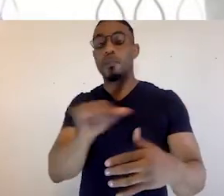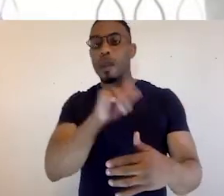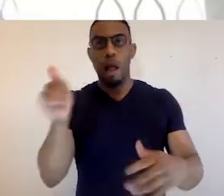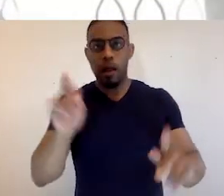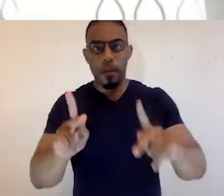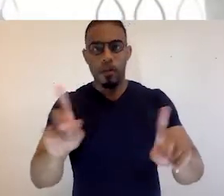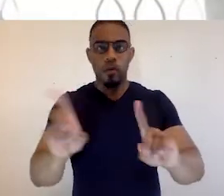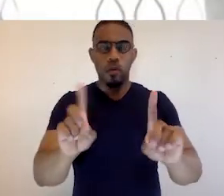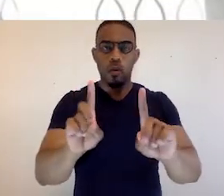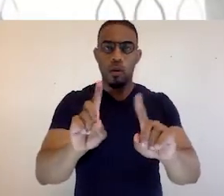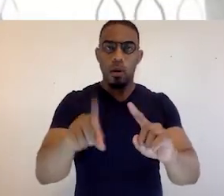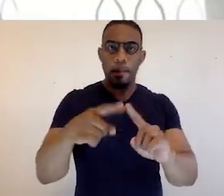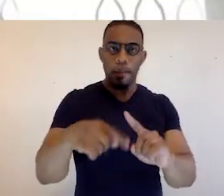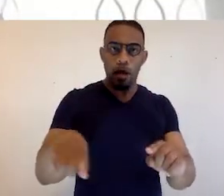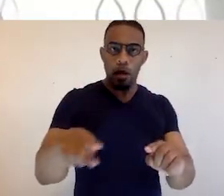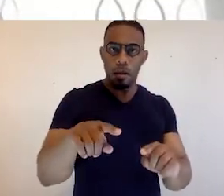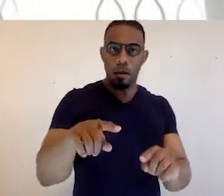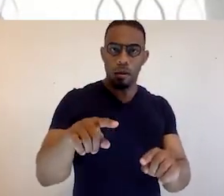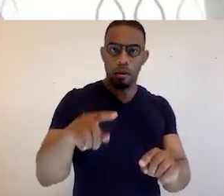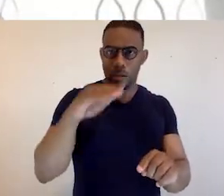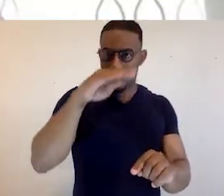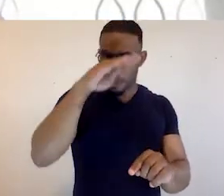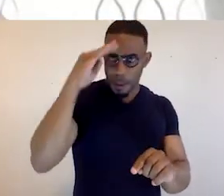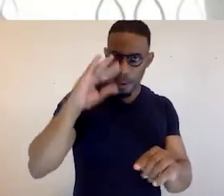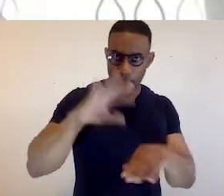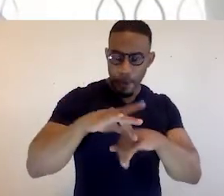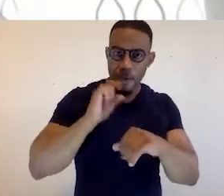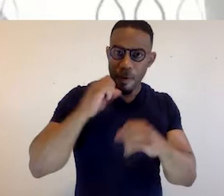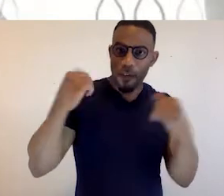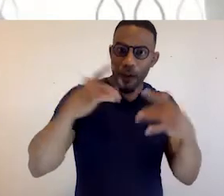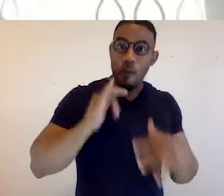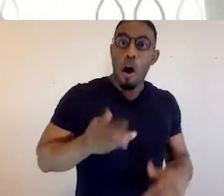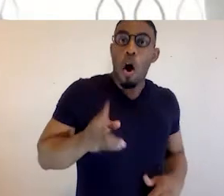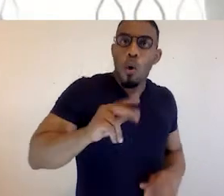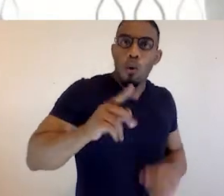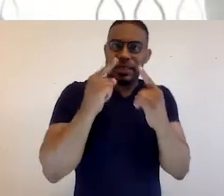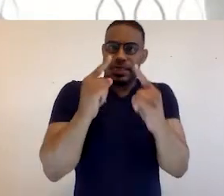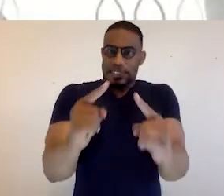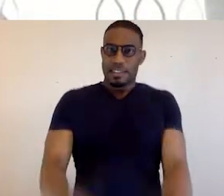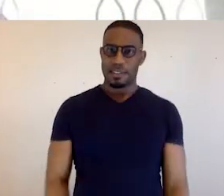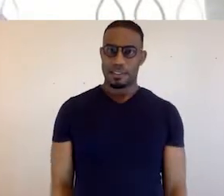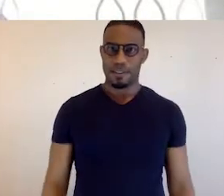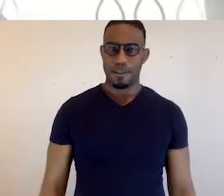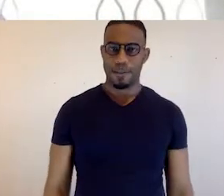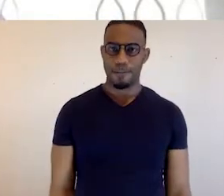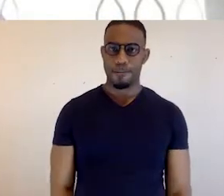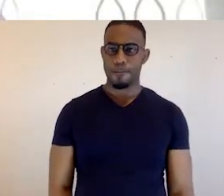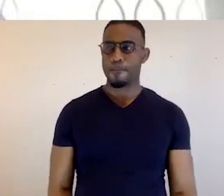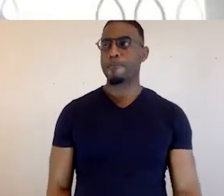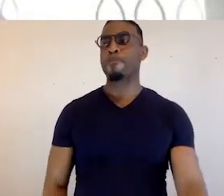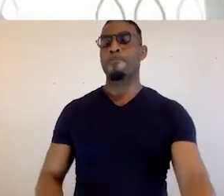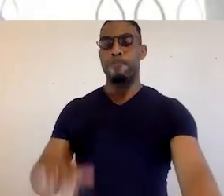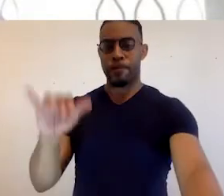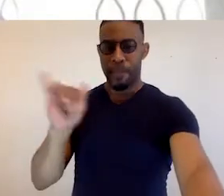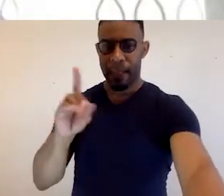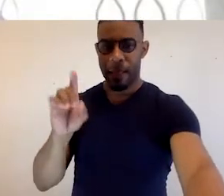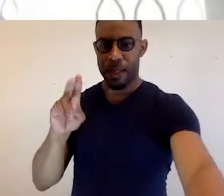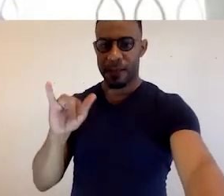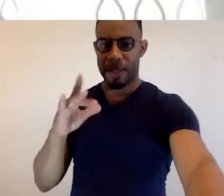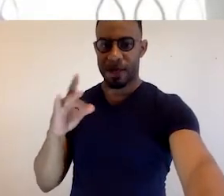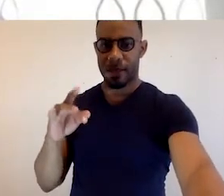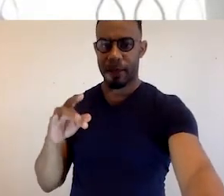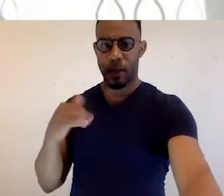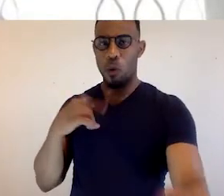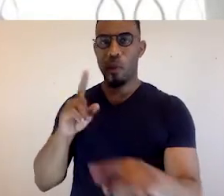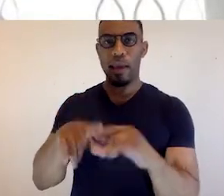others about a black planet, it was fear of our own success. And like Danny said,